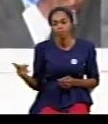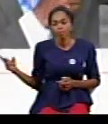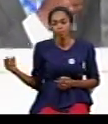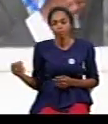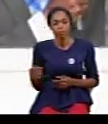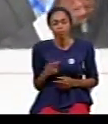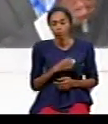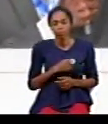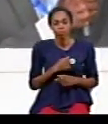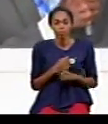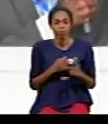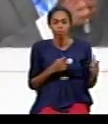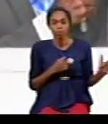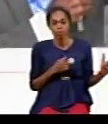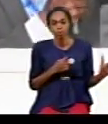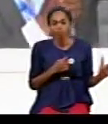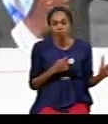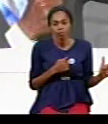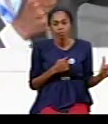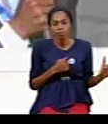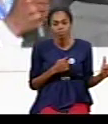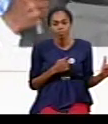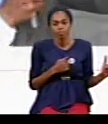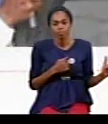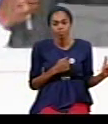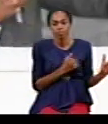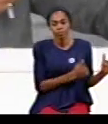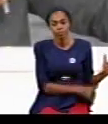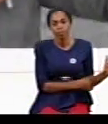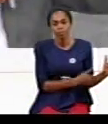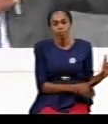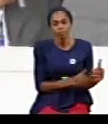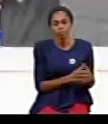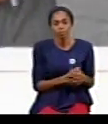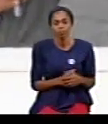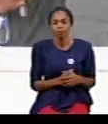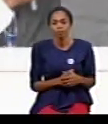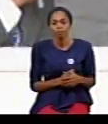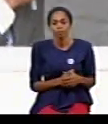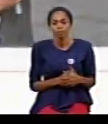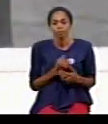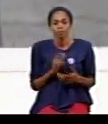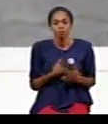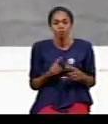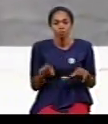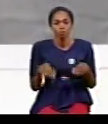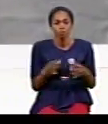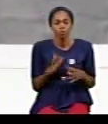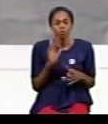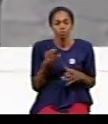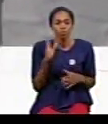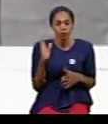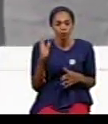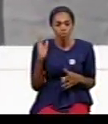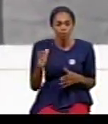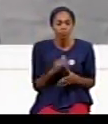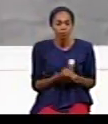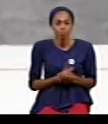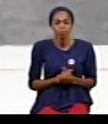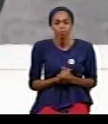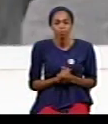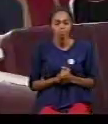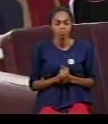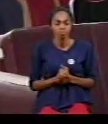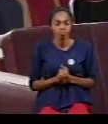by my left hand, under the white canopy with white chairs under it. Now, you move to the front right there. Go there